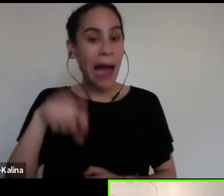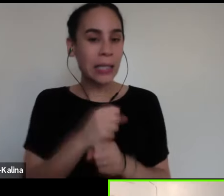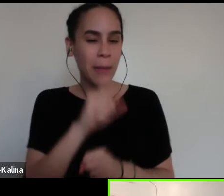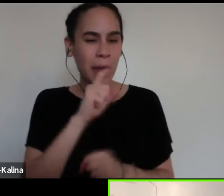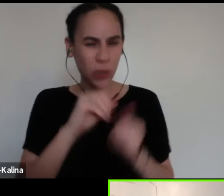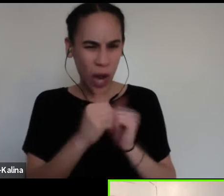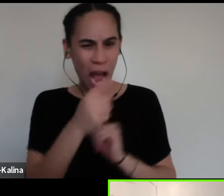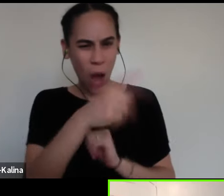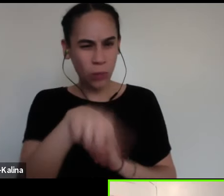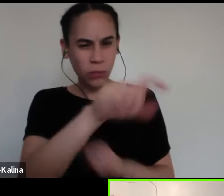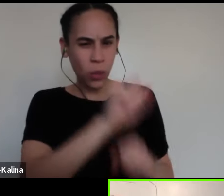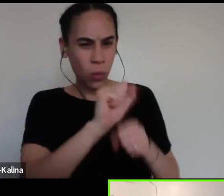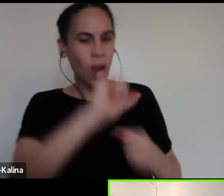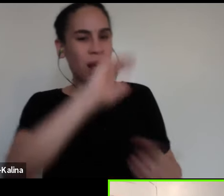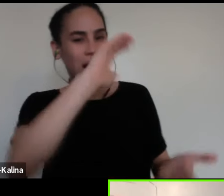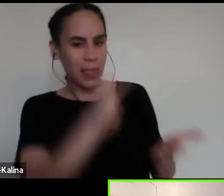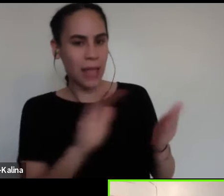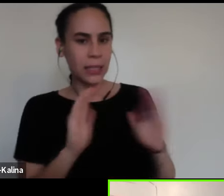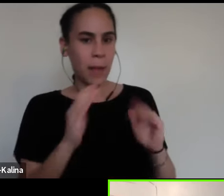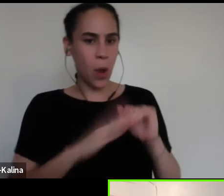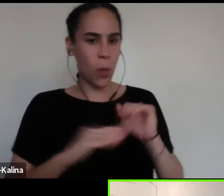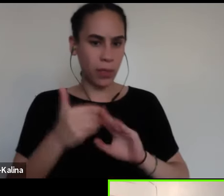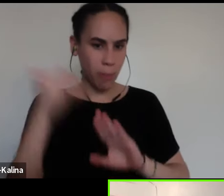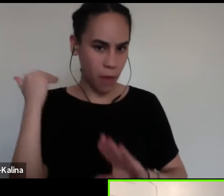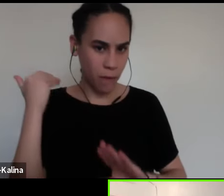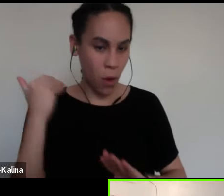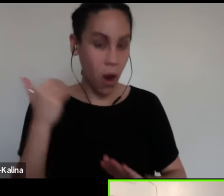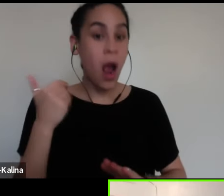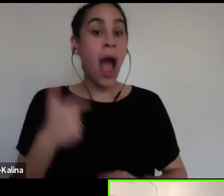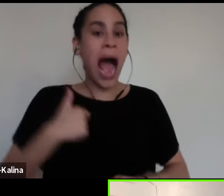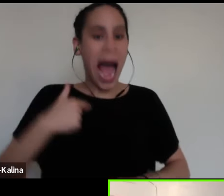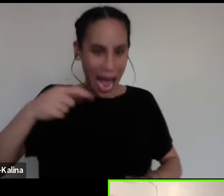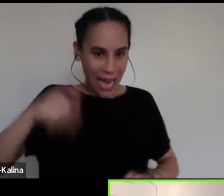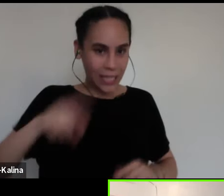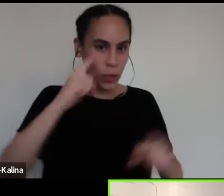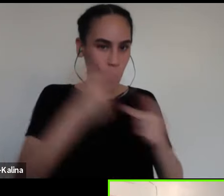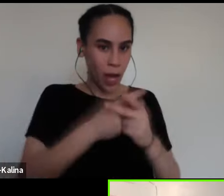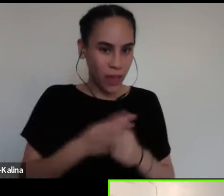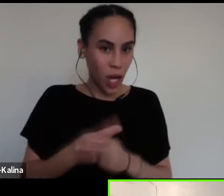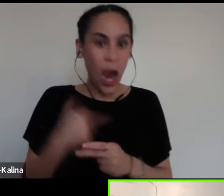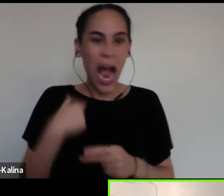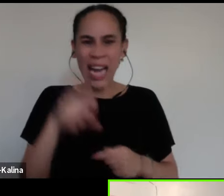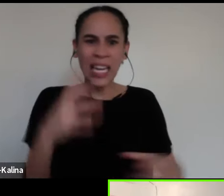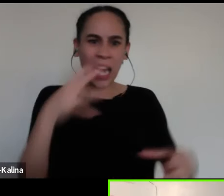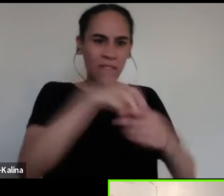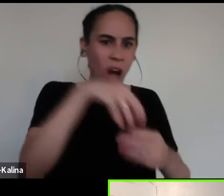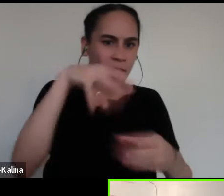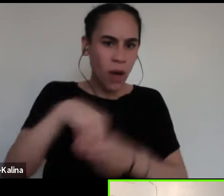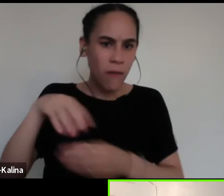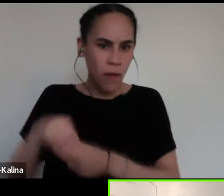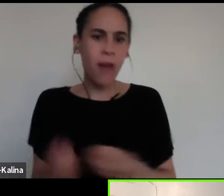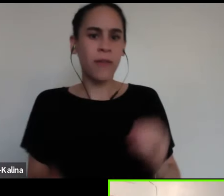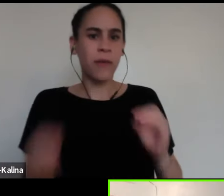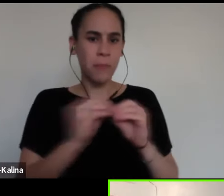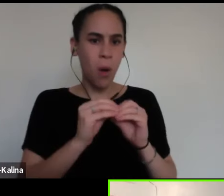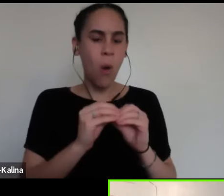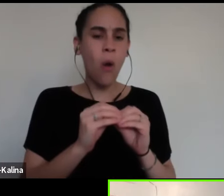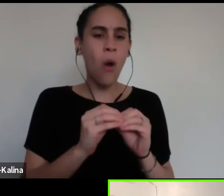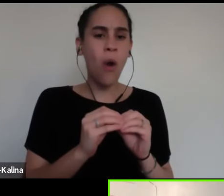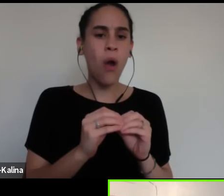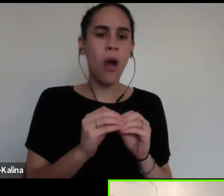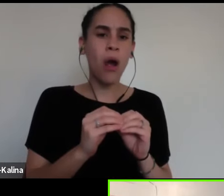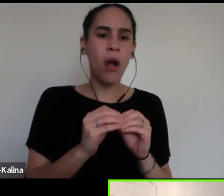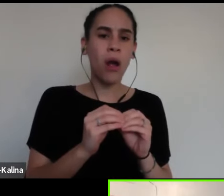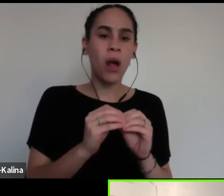than you did before. And as a leader, I need to figure out, I need to get involved a little bit in this, the story of school